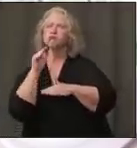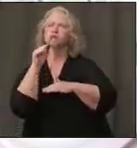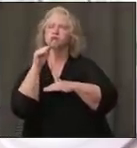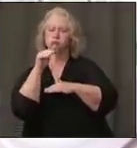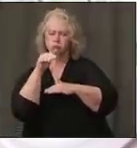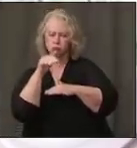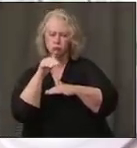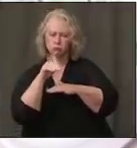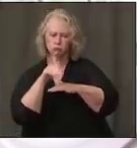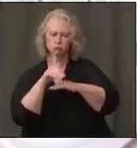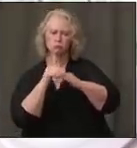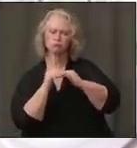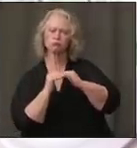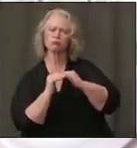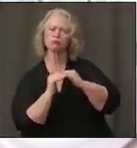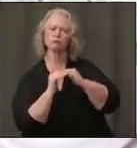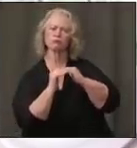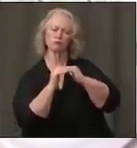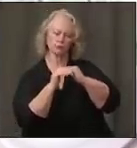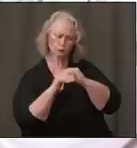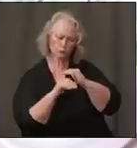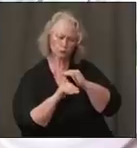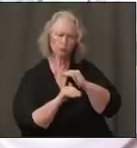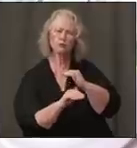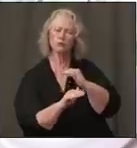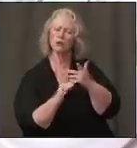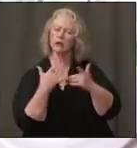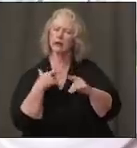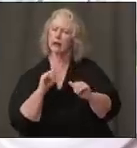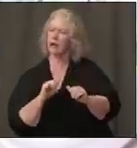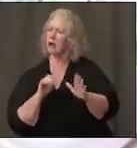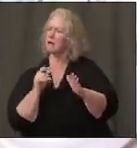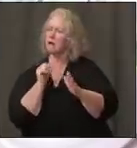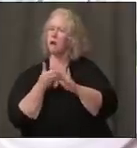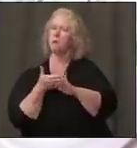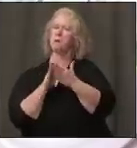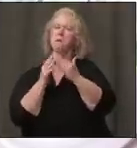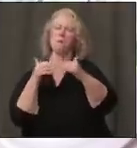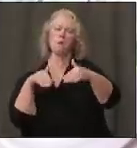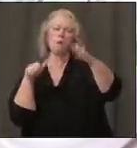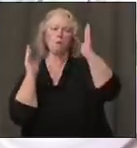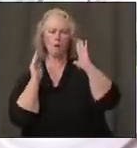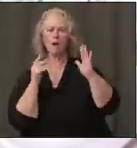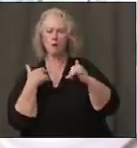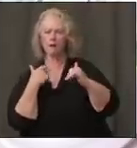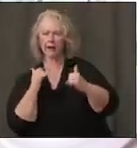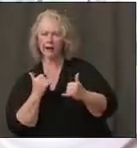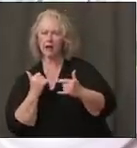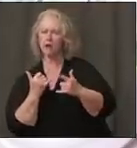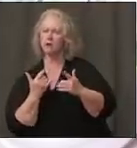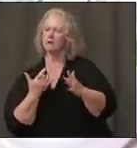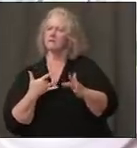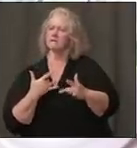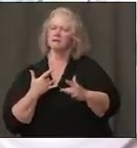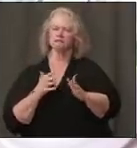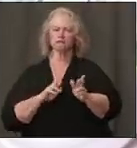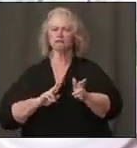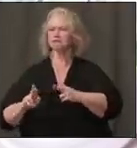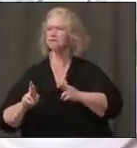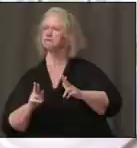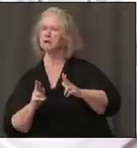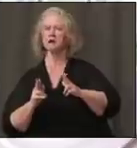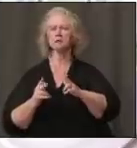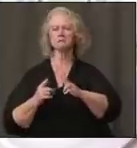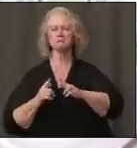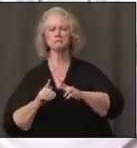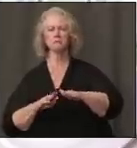healthcare system didn't get overwhelmed and preserving life in the state. And now we're at that moment to try to start to restart activity in a thoughtful